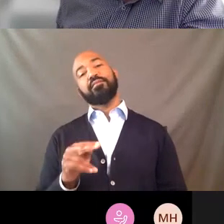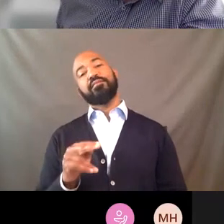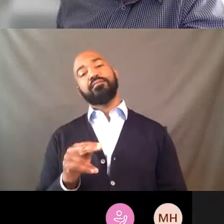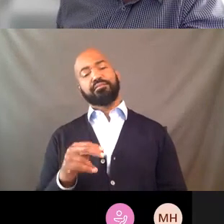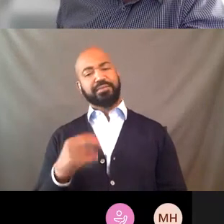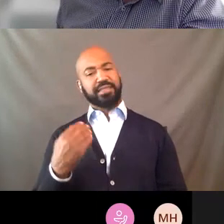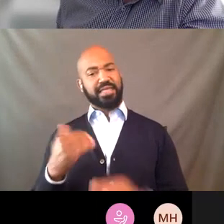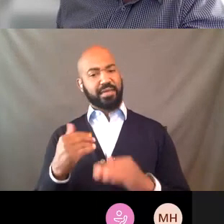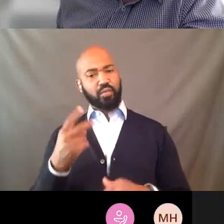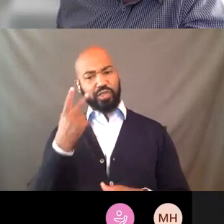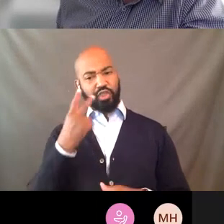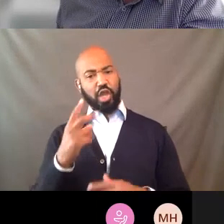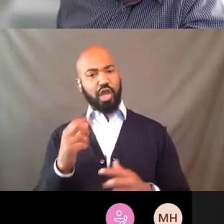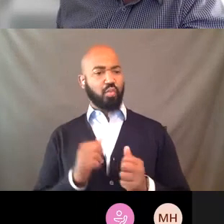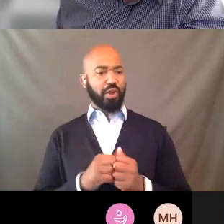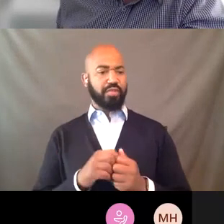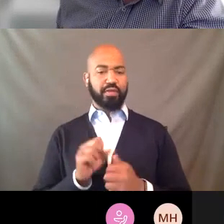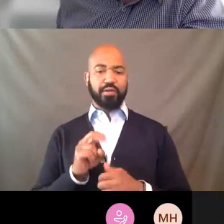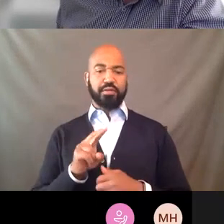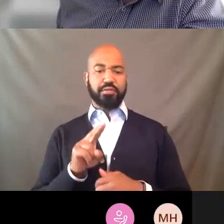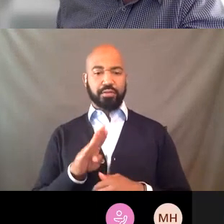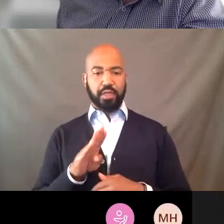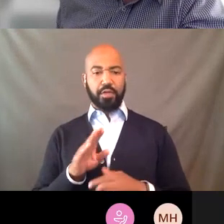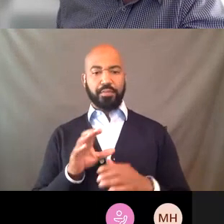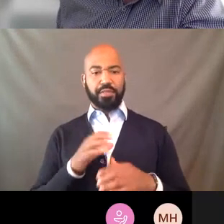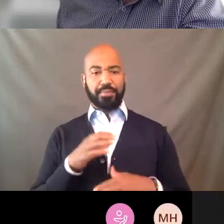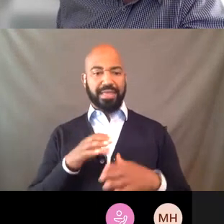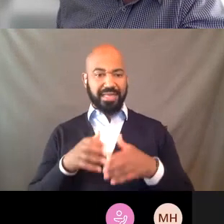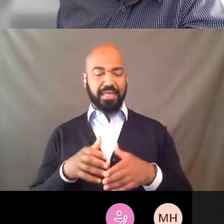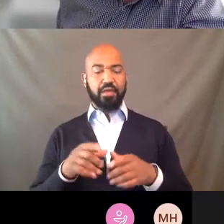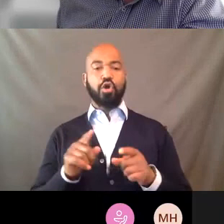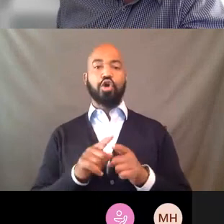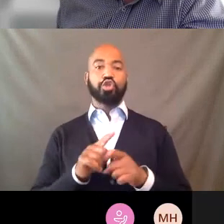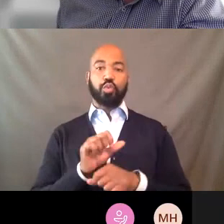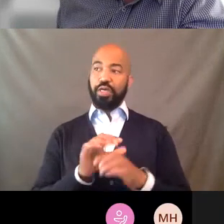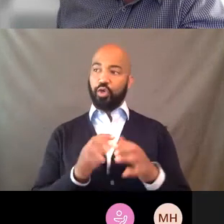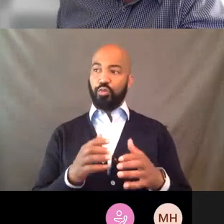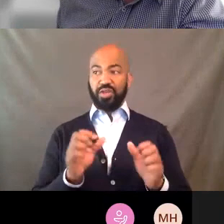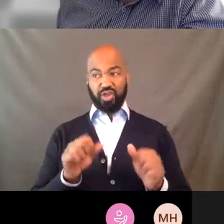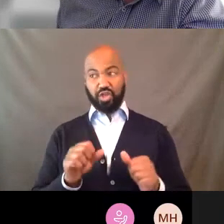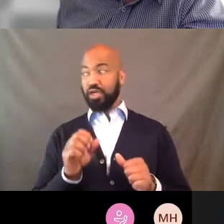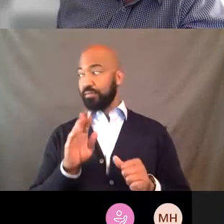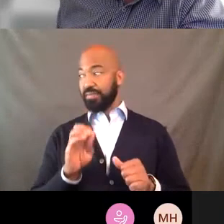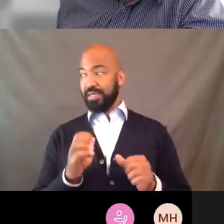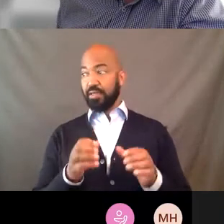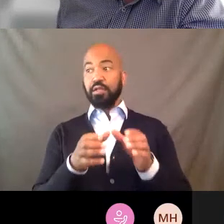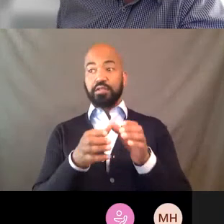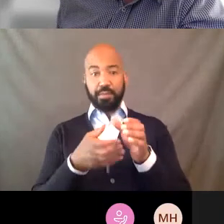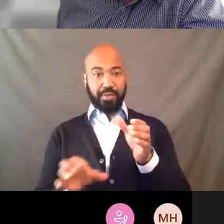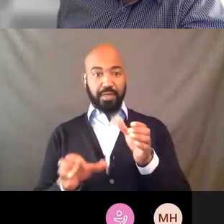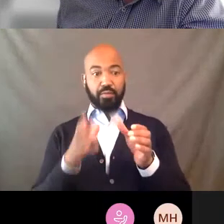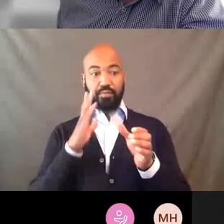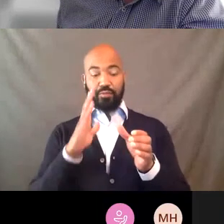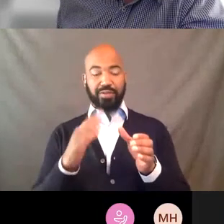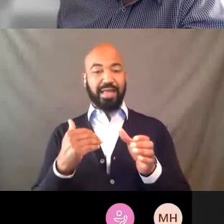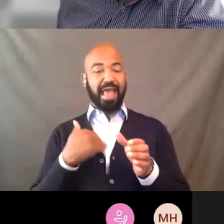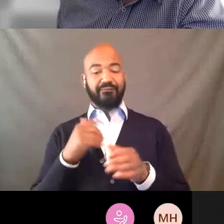about subcommittees and working groups, this could actually be a subcommittee for it, right? Because it would have a defined task. The defined task